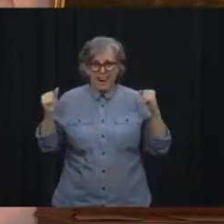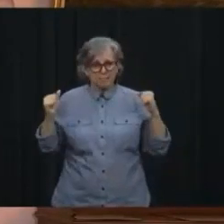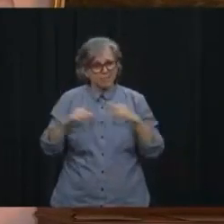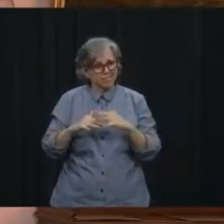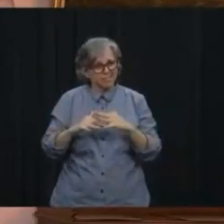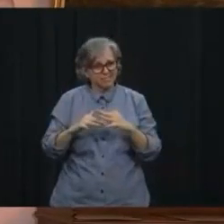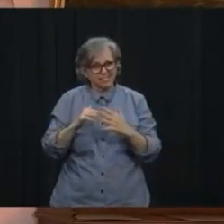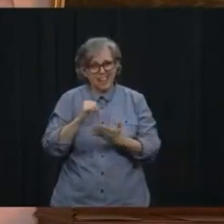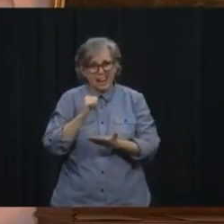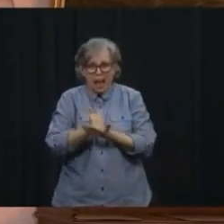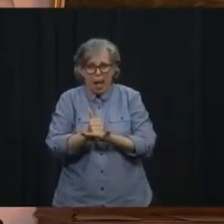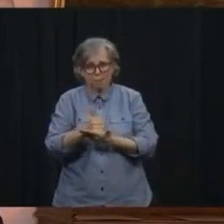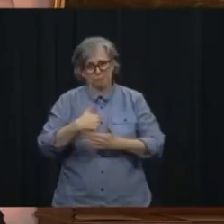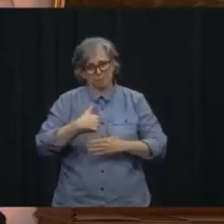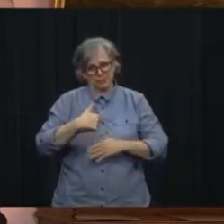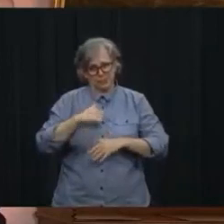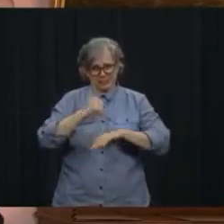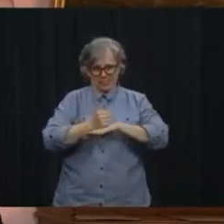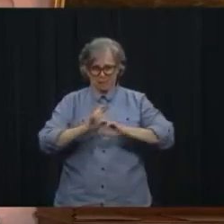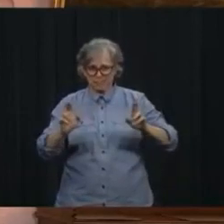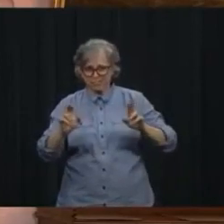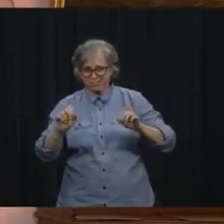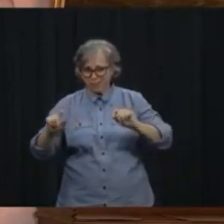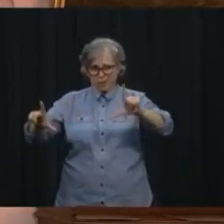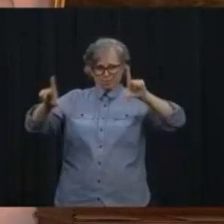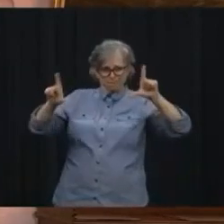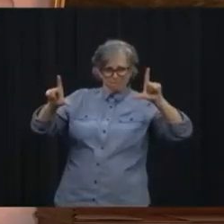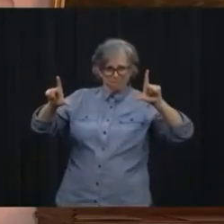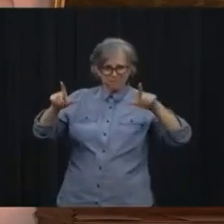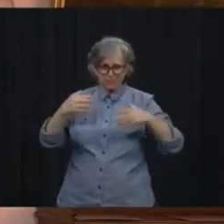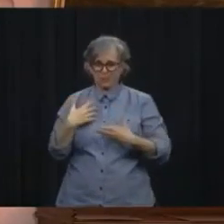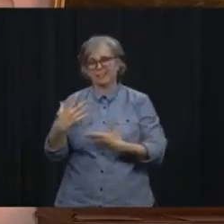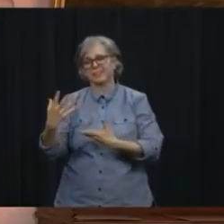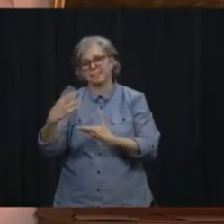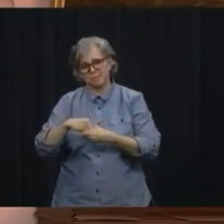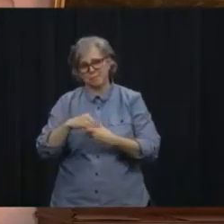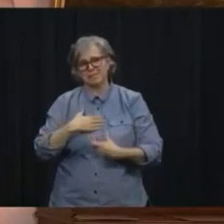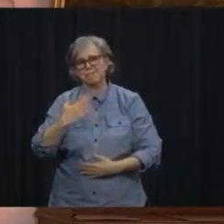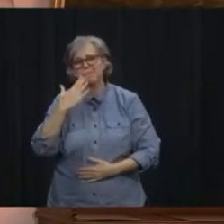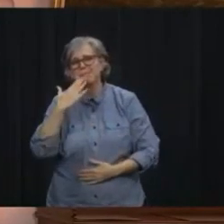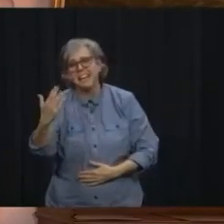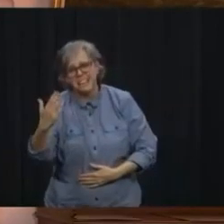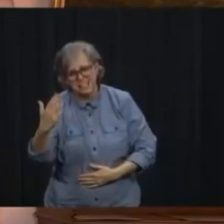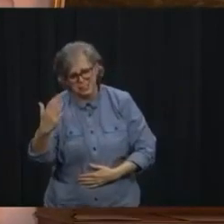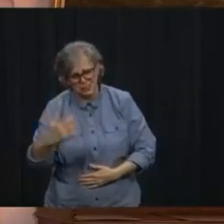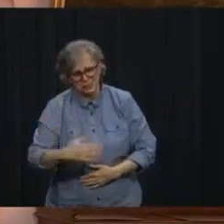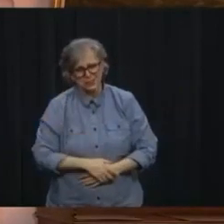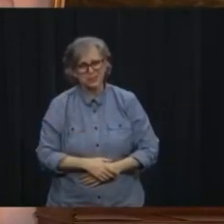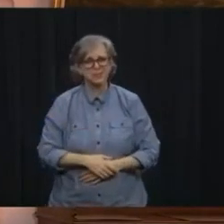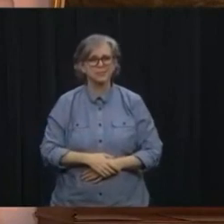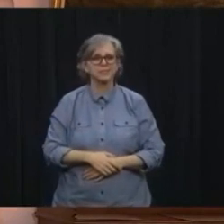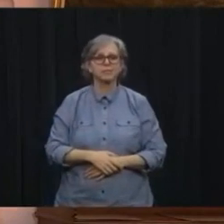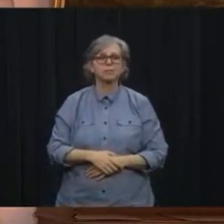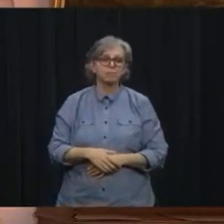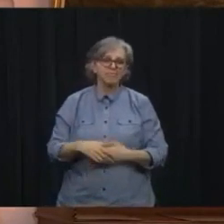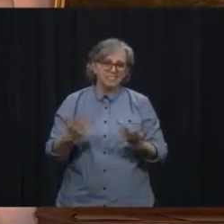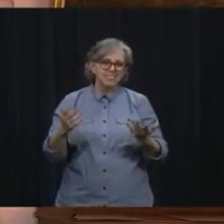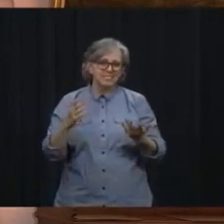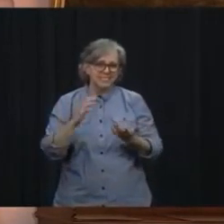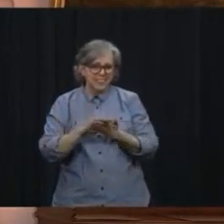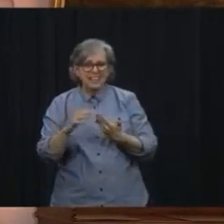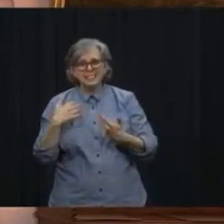the spread and the alternative ways that this could turn out, right before we came on